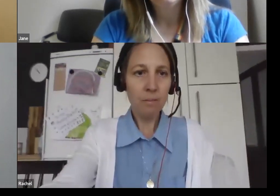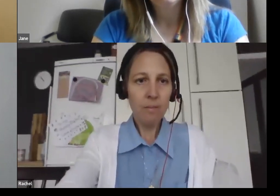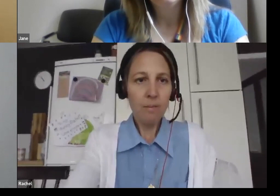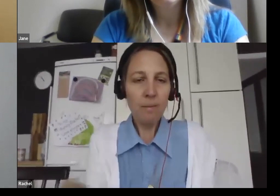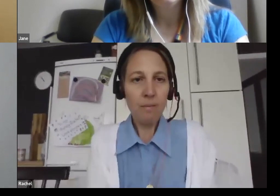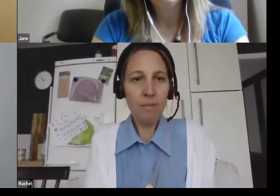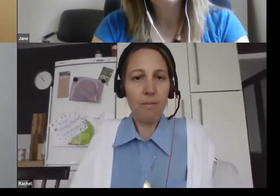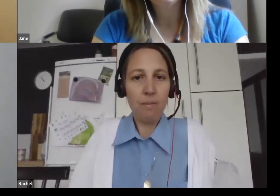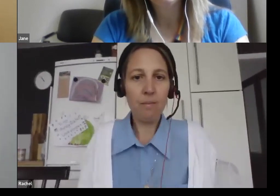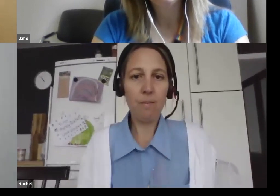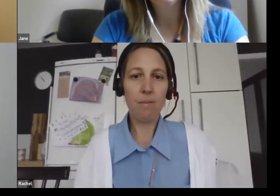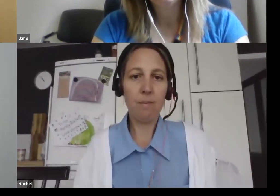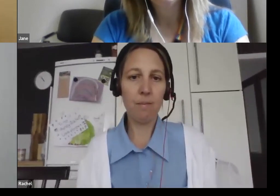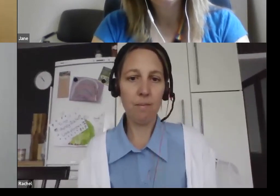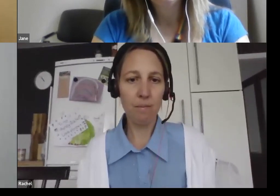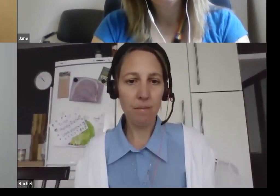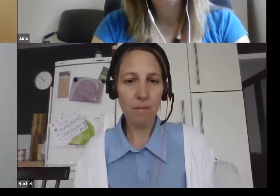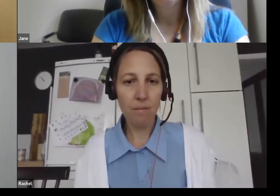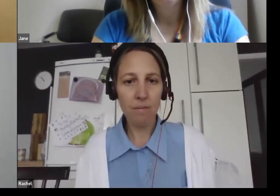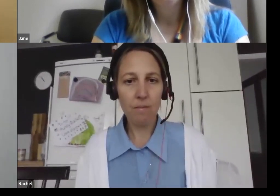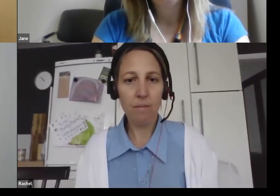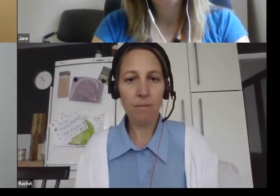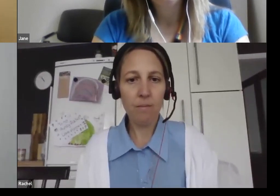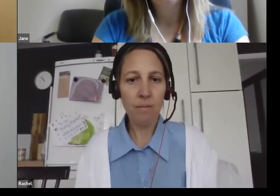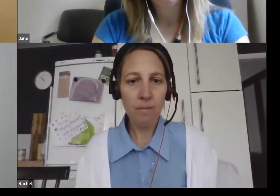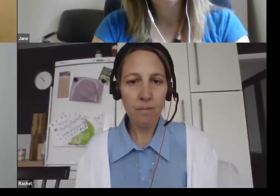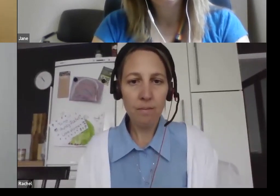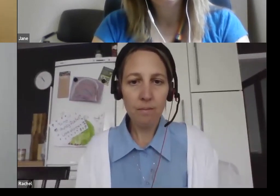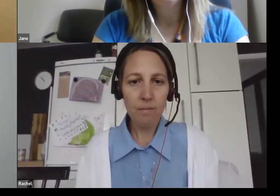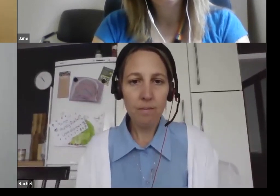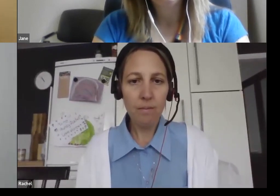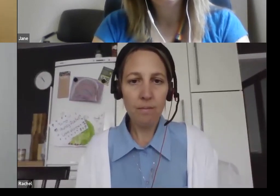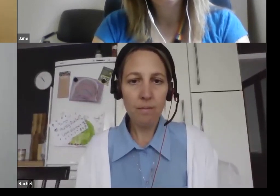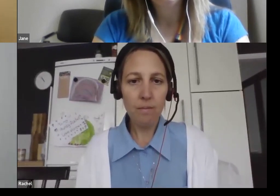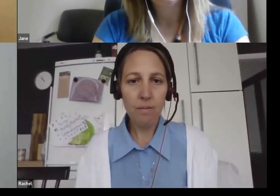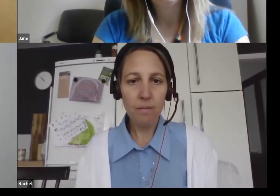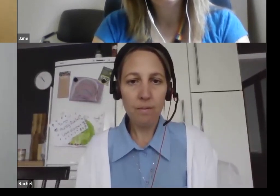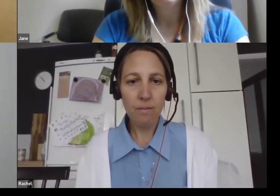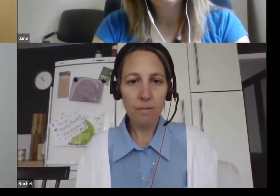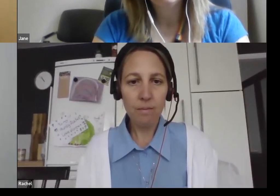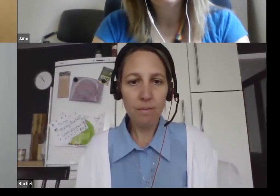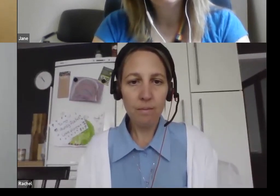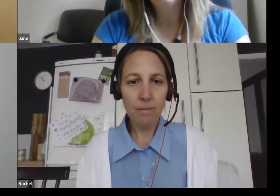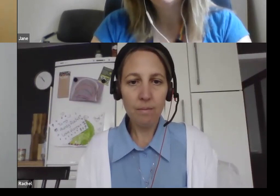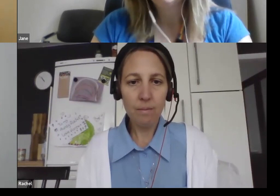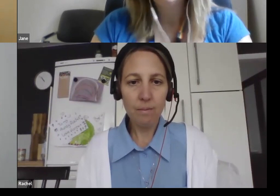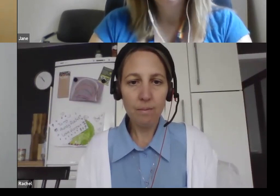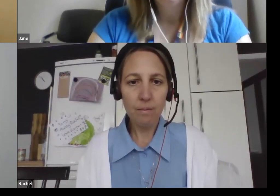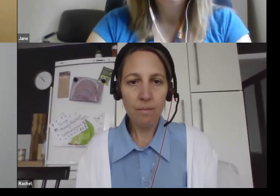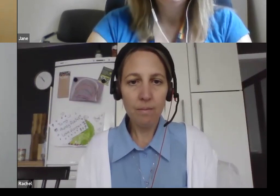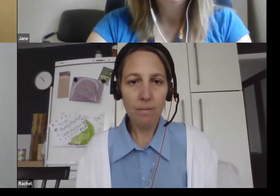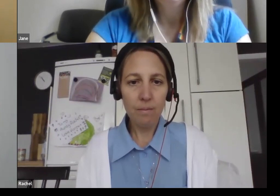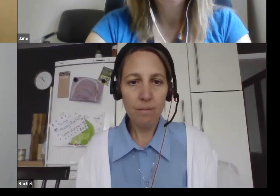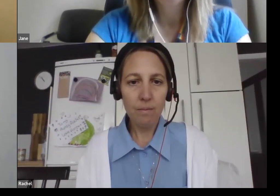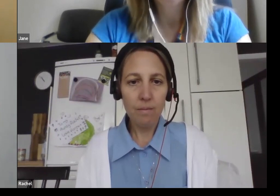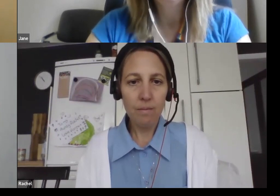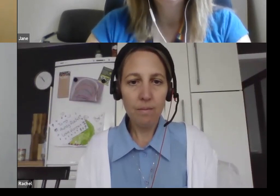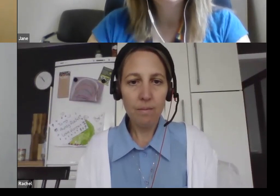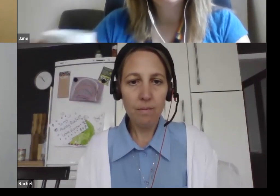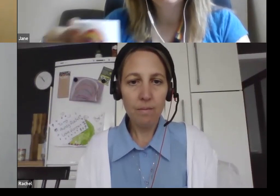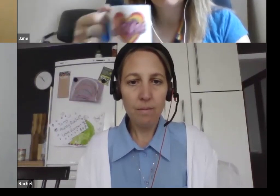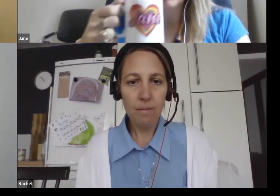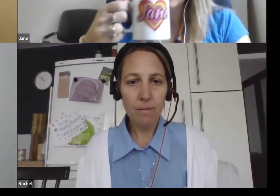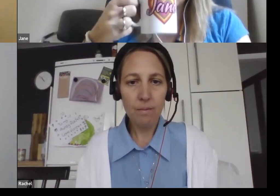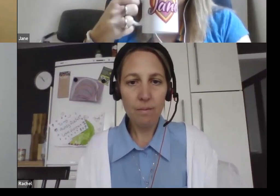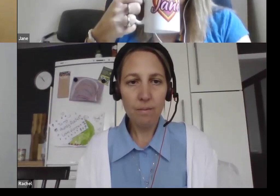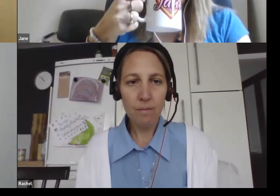few minutes. No, that's cool. Thank you. We might make a start in about shall I say